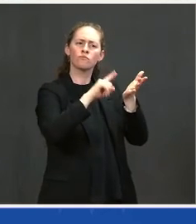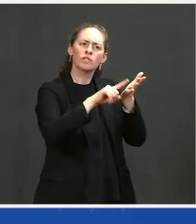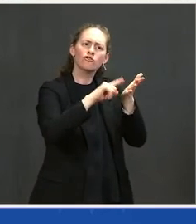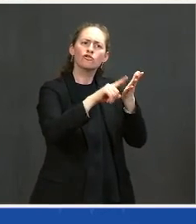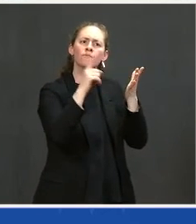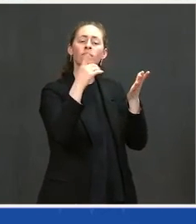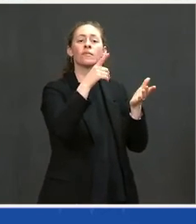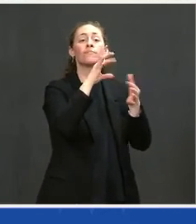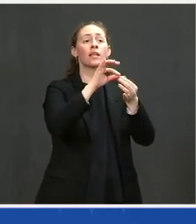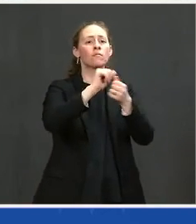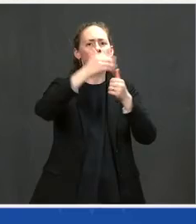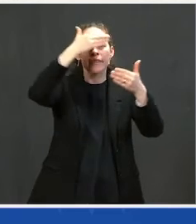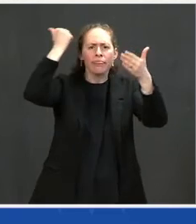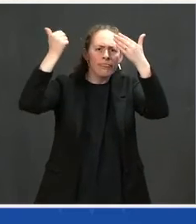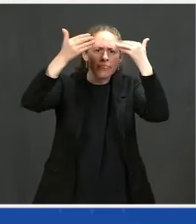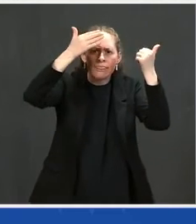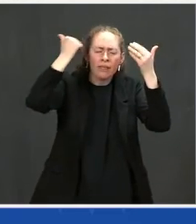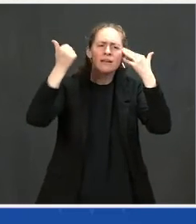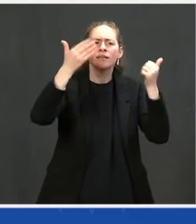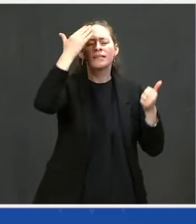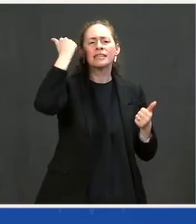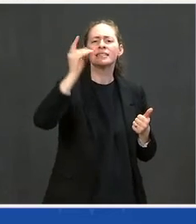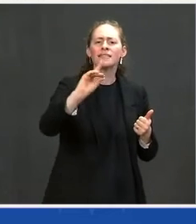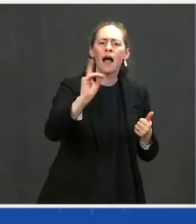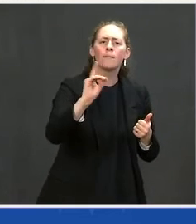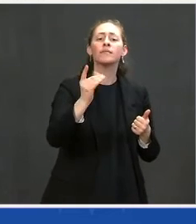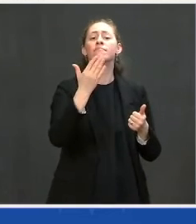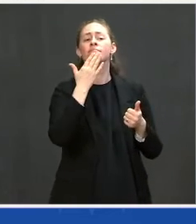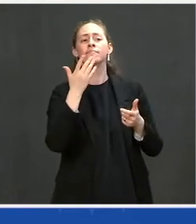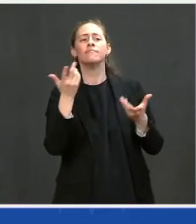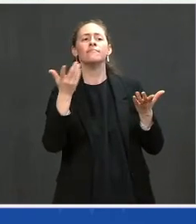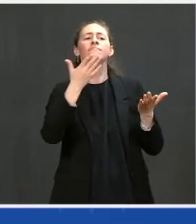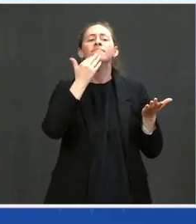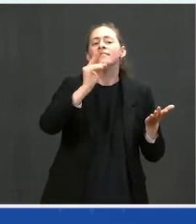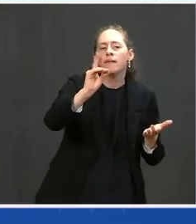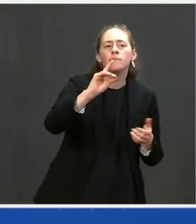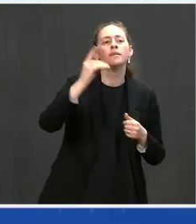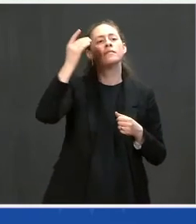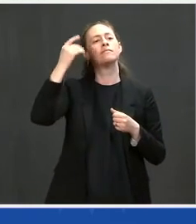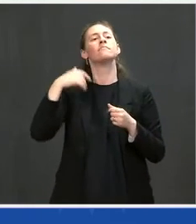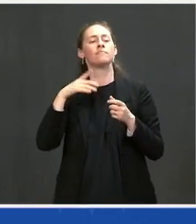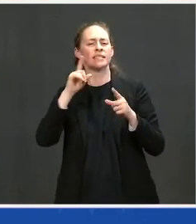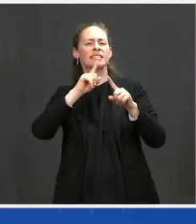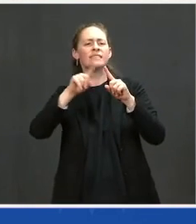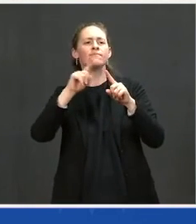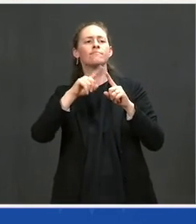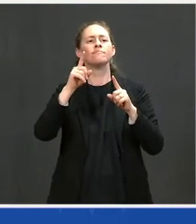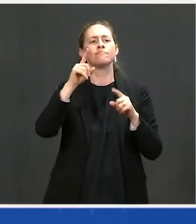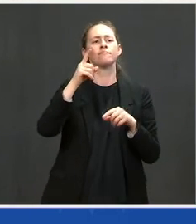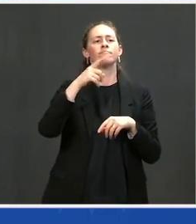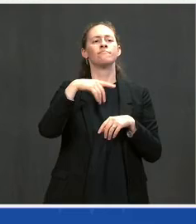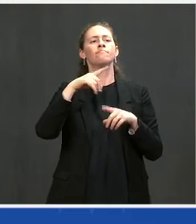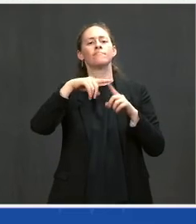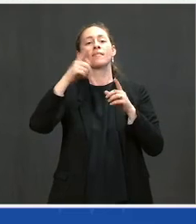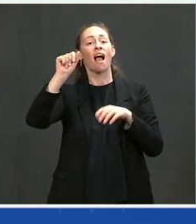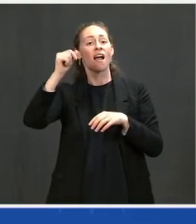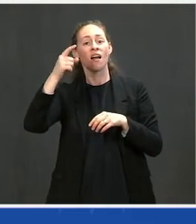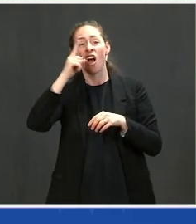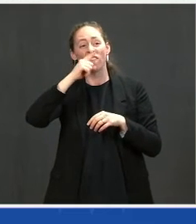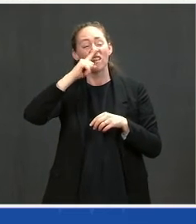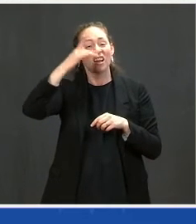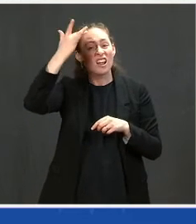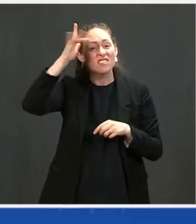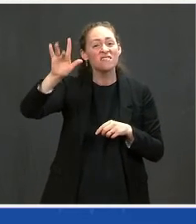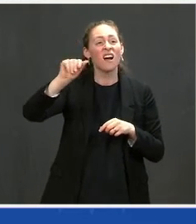the things, industries of the future, artificial intelligence, quantum computing, biotech, and we're going to make